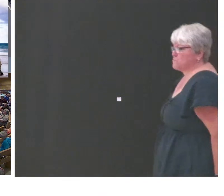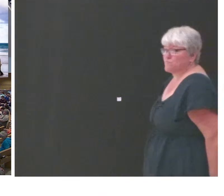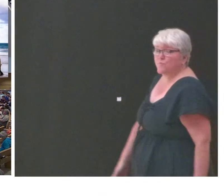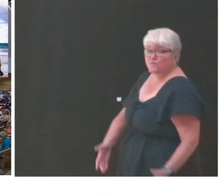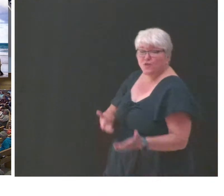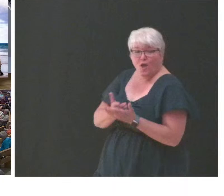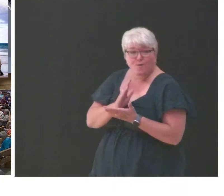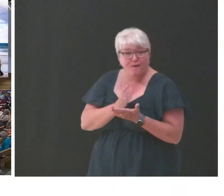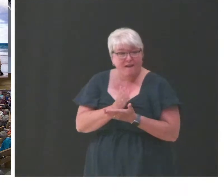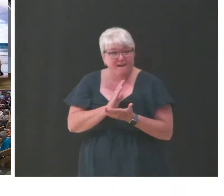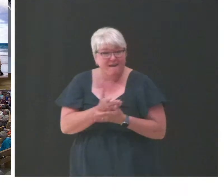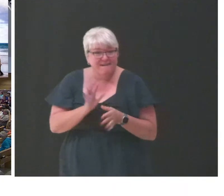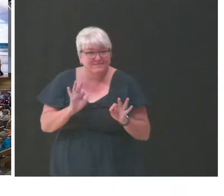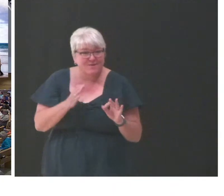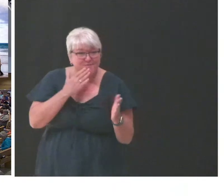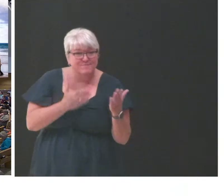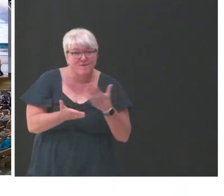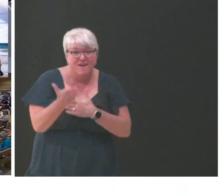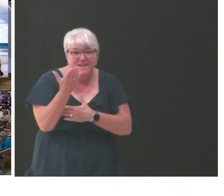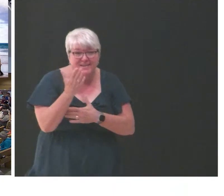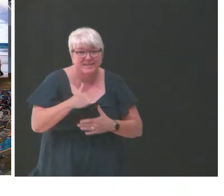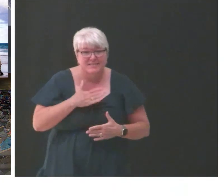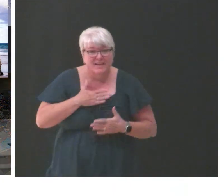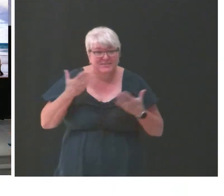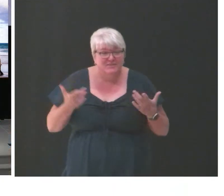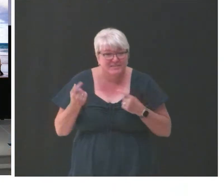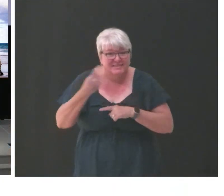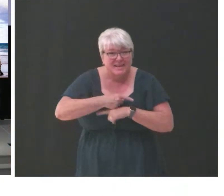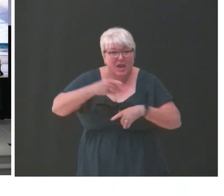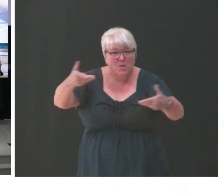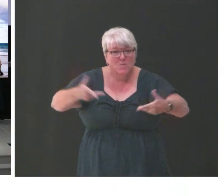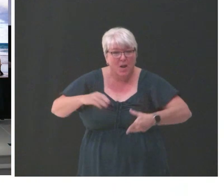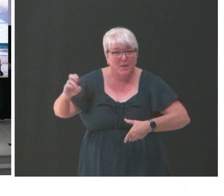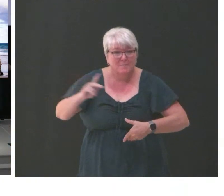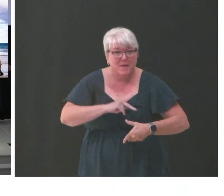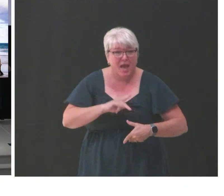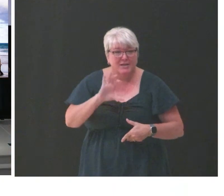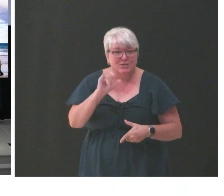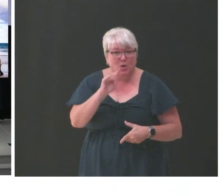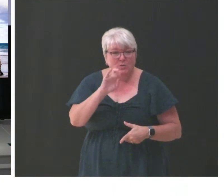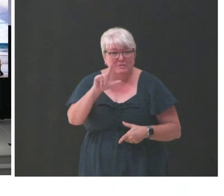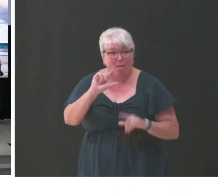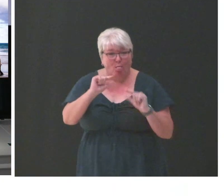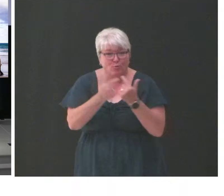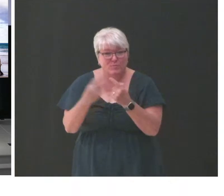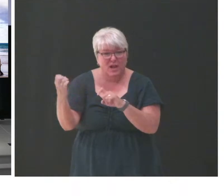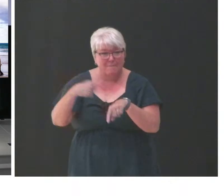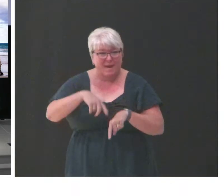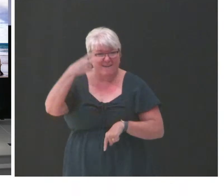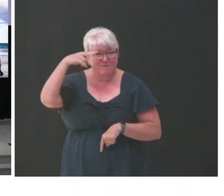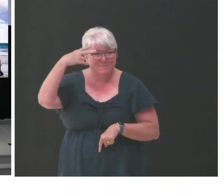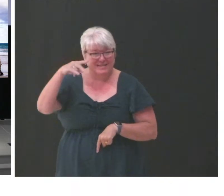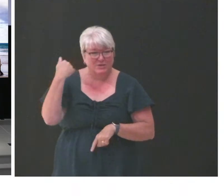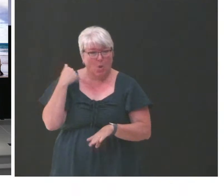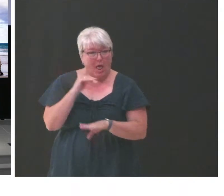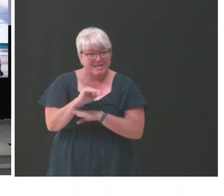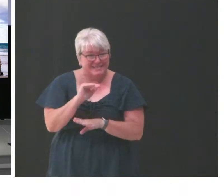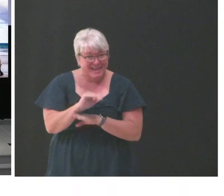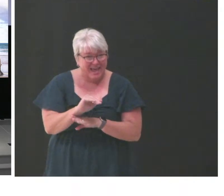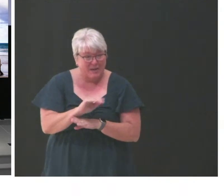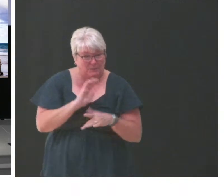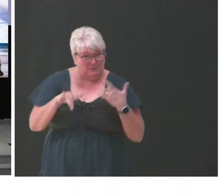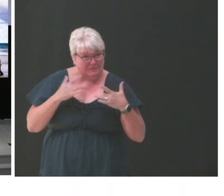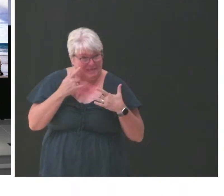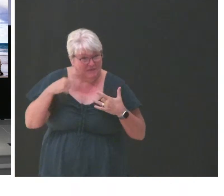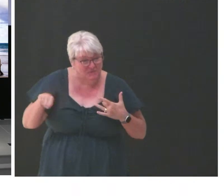All right, so, hey, good morning. Glad you're here today. Welcome back to the Coast Melt group. They are back from Mexico, got back in last night. Excited